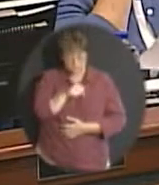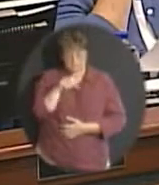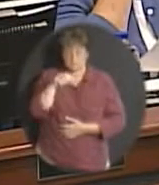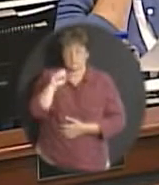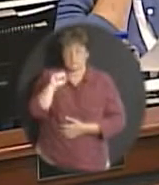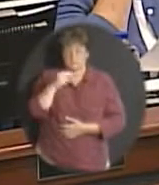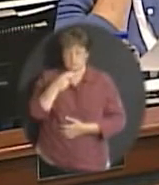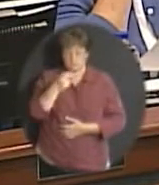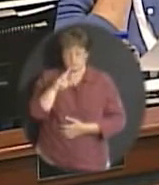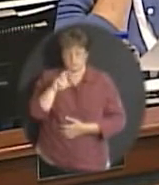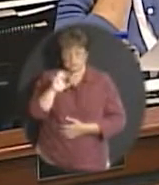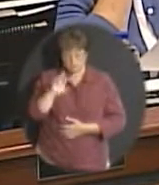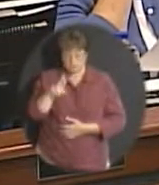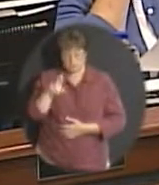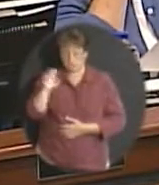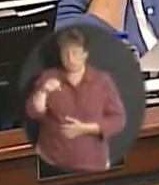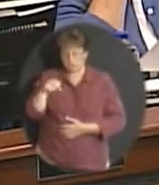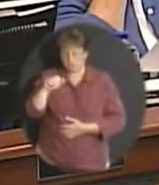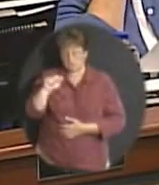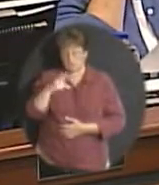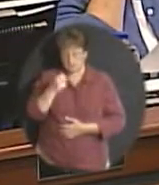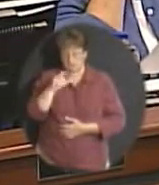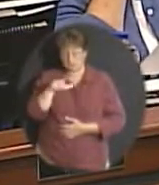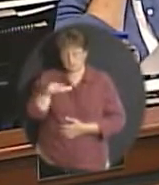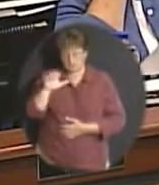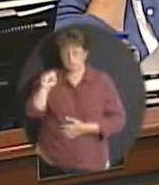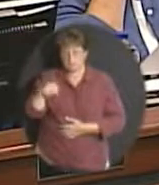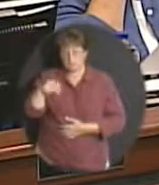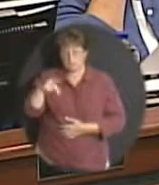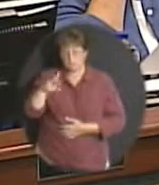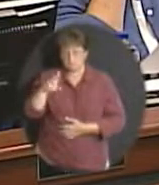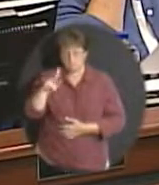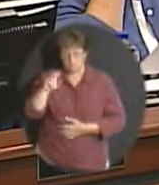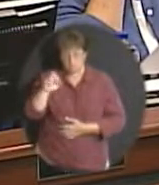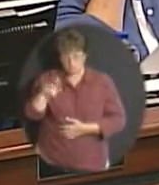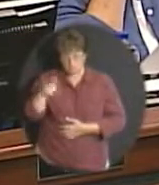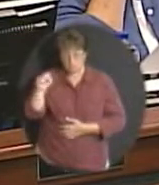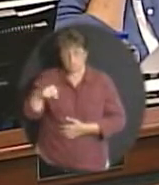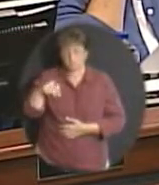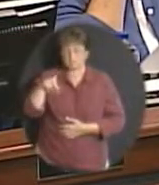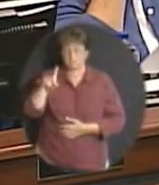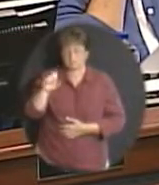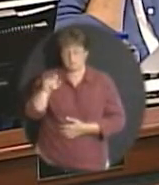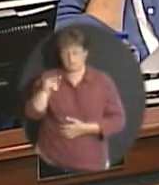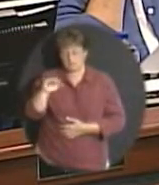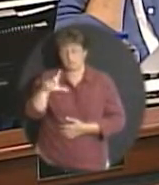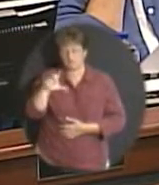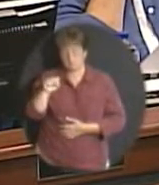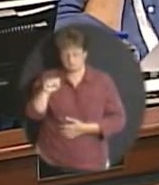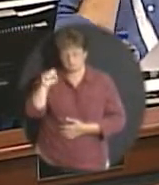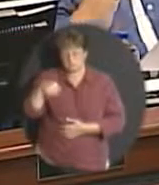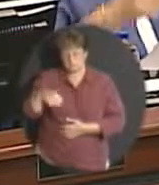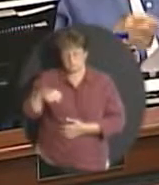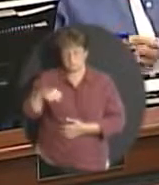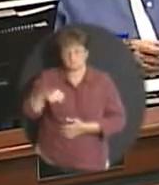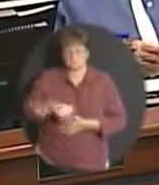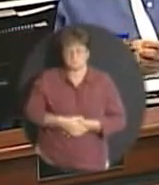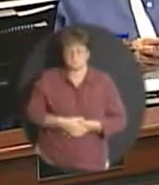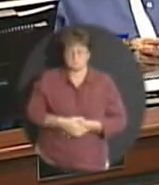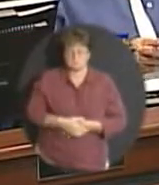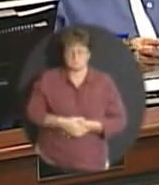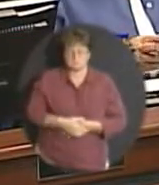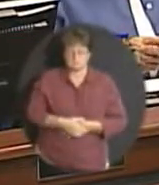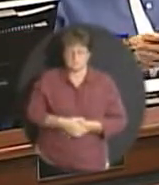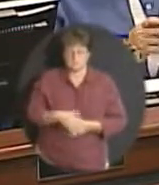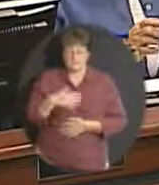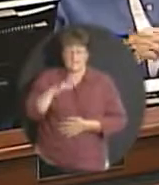Ms. Ashley? Yes. Dr. Daniels? Yes. Mrs. Felter? Yes. Mrs. Martin? Yes. Mr. Parker? Yes.